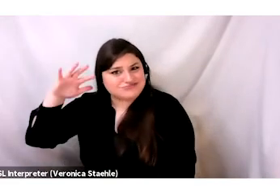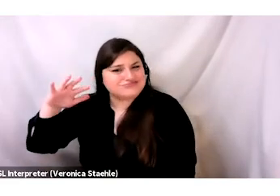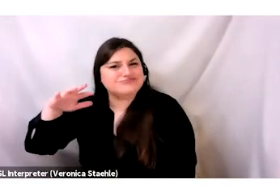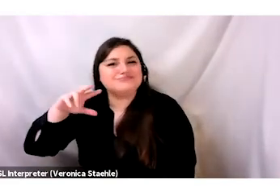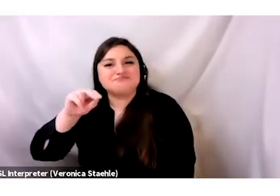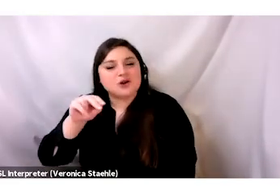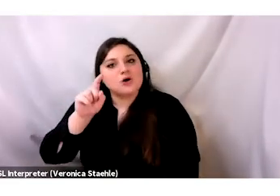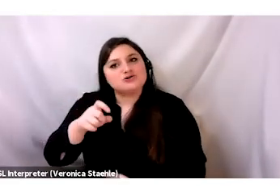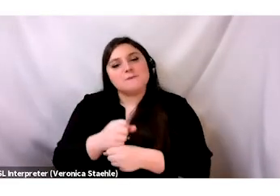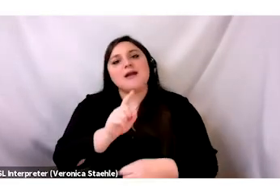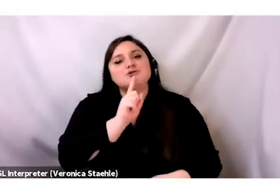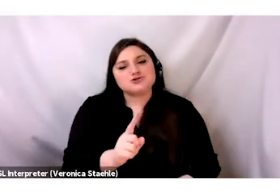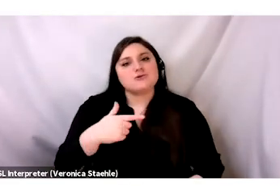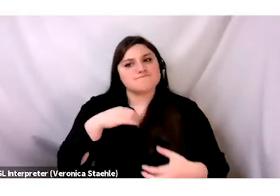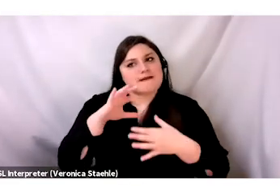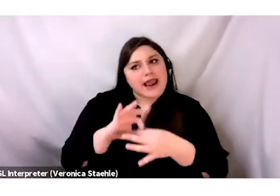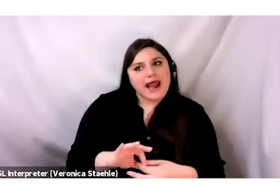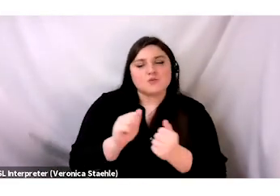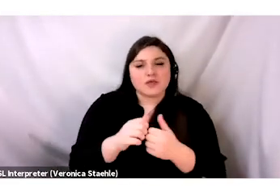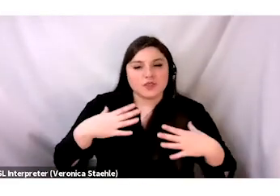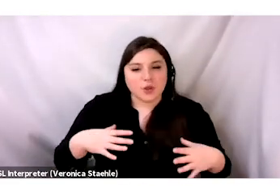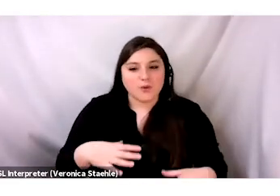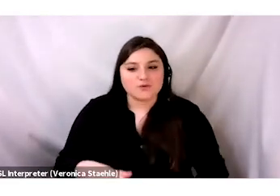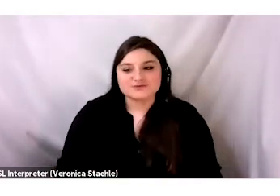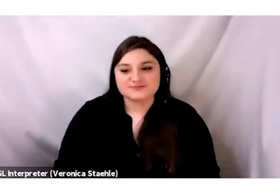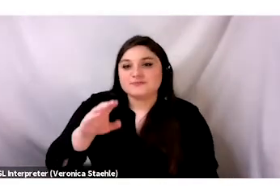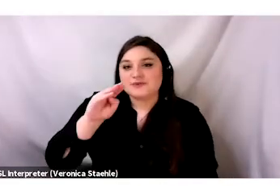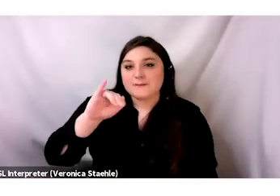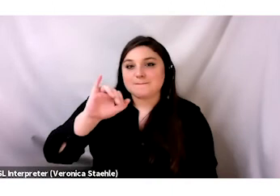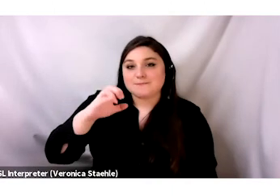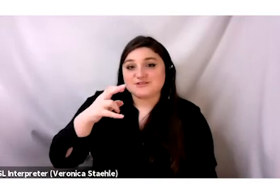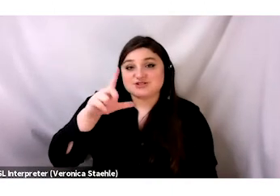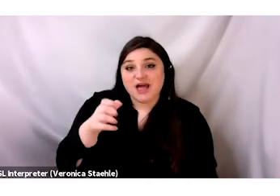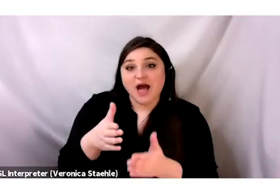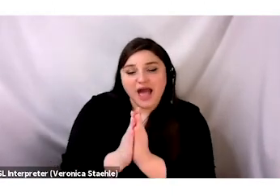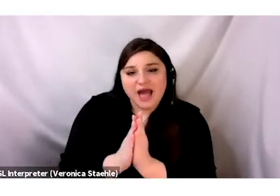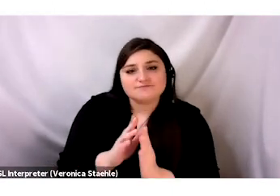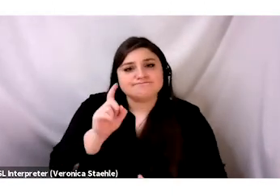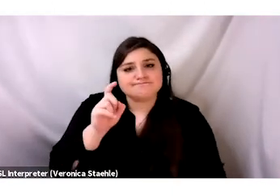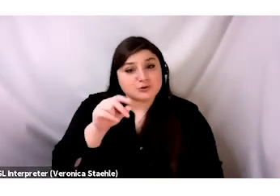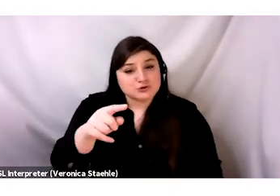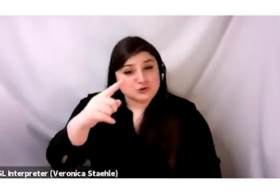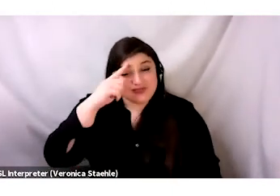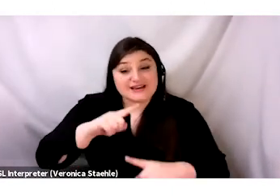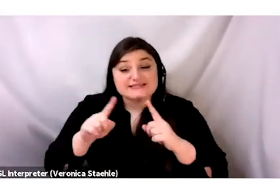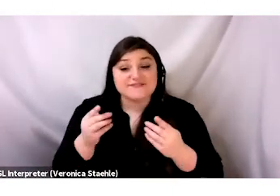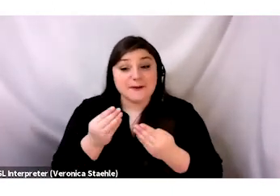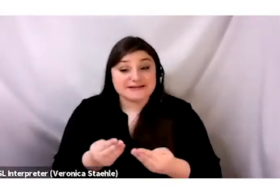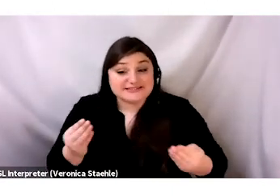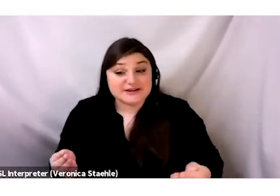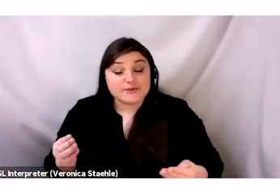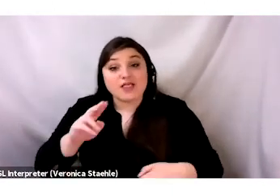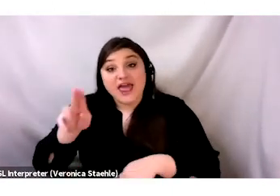And I'm going to stop sharing just so we can sort of maybe see each other better. Michelle asks, do you think natural